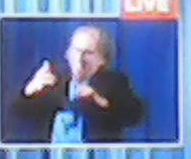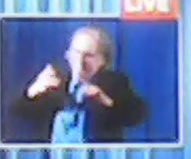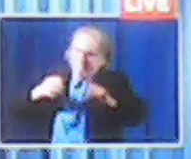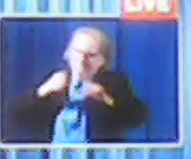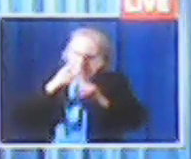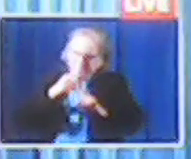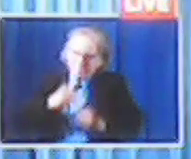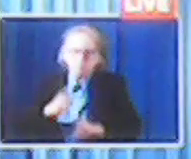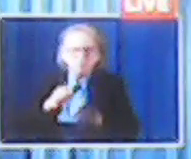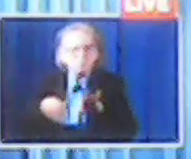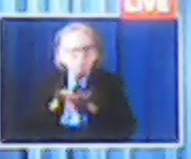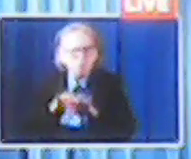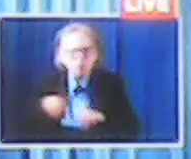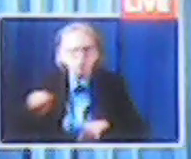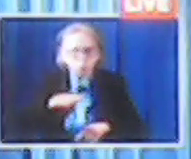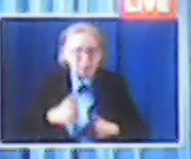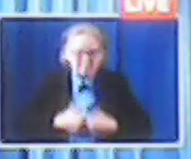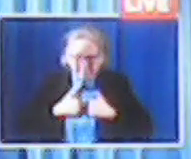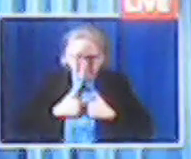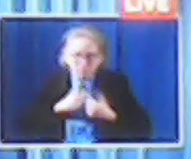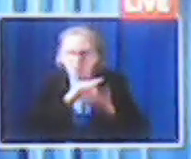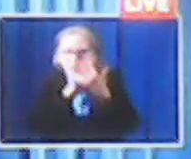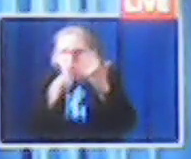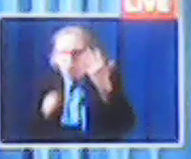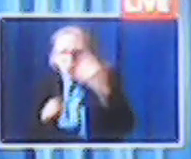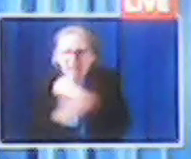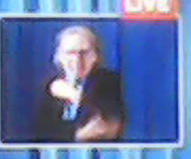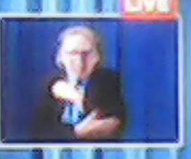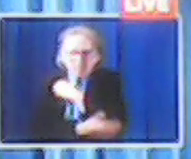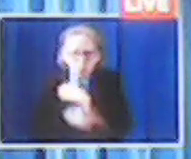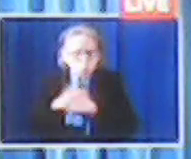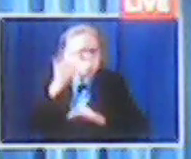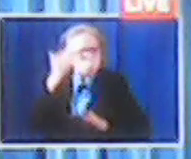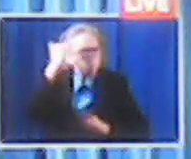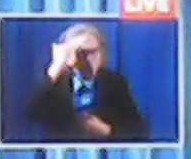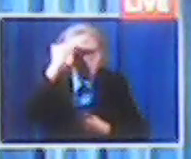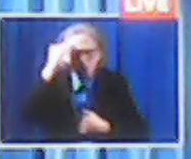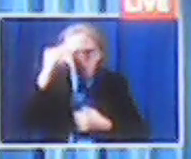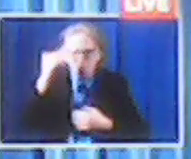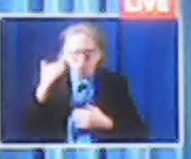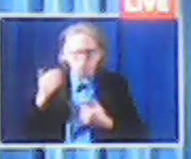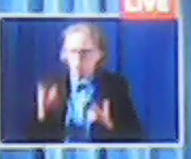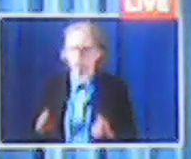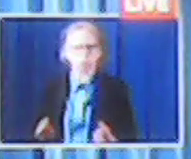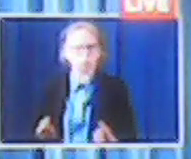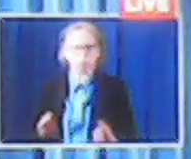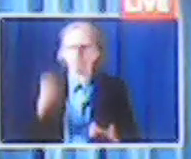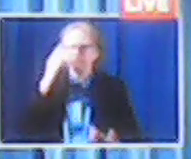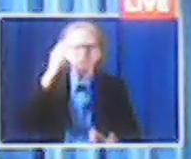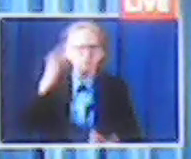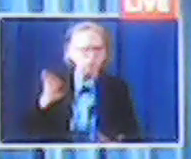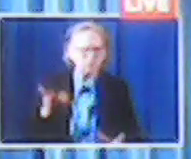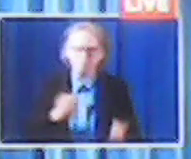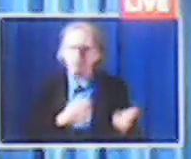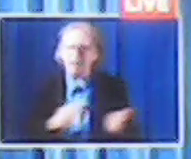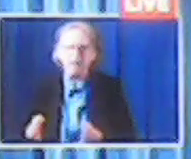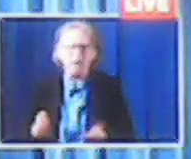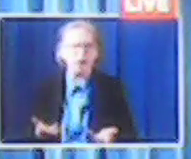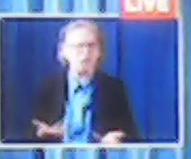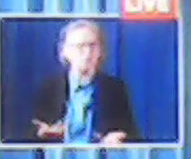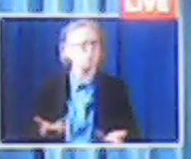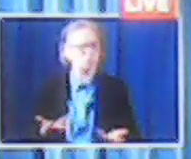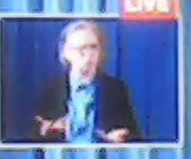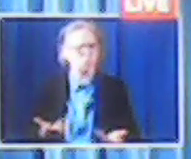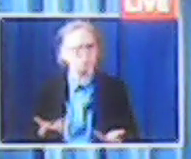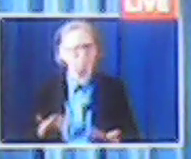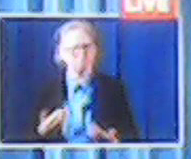down barely. It was that close, but we're going to follow these numbers, and so that's a